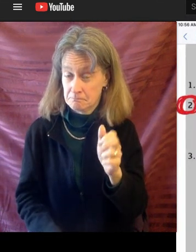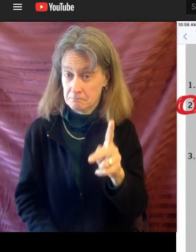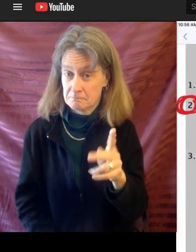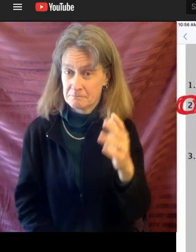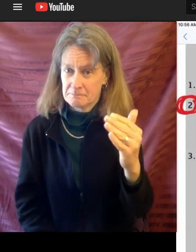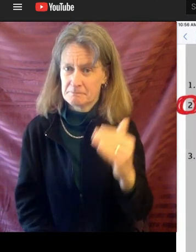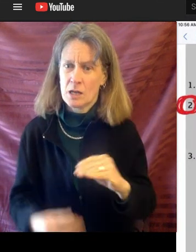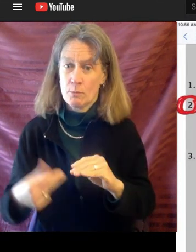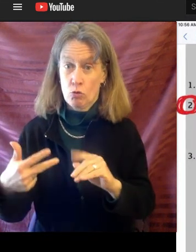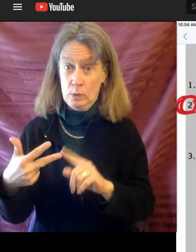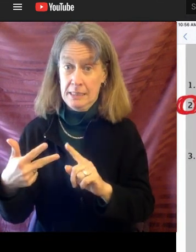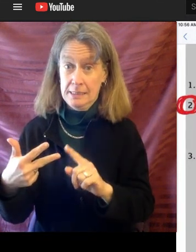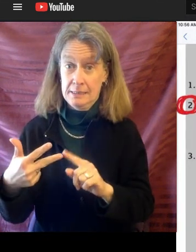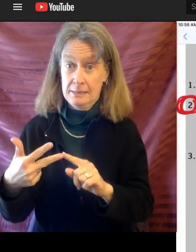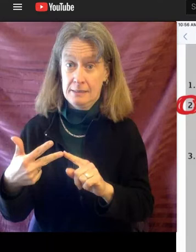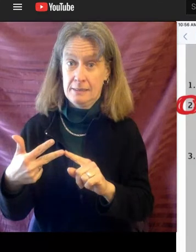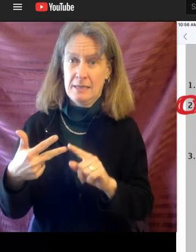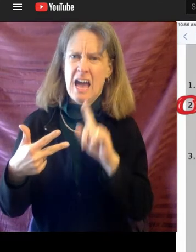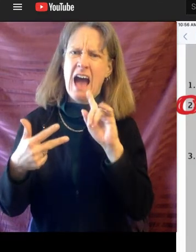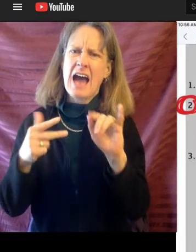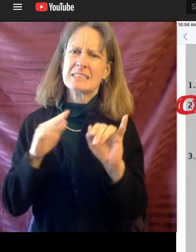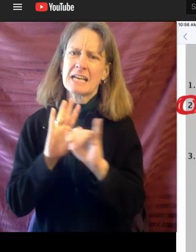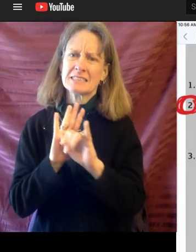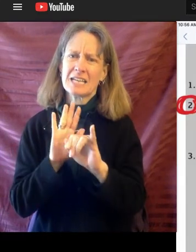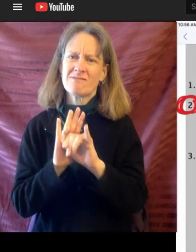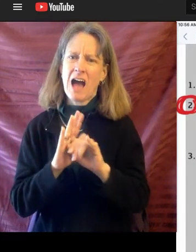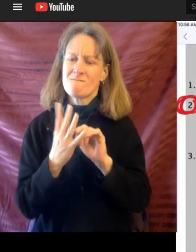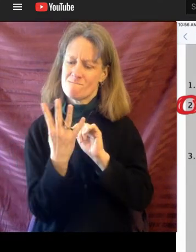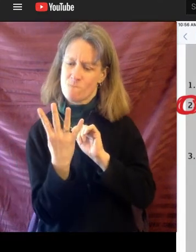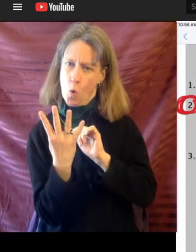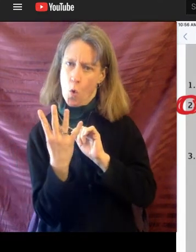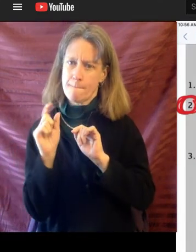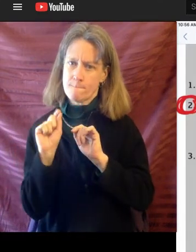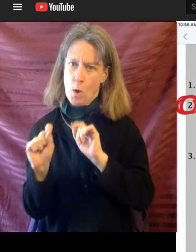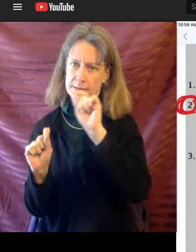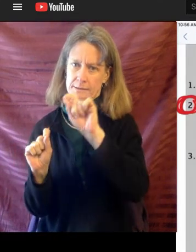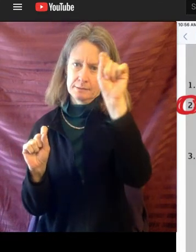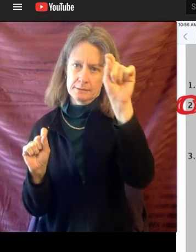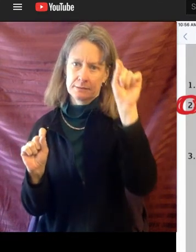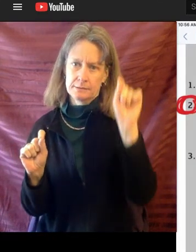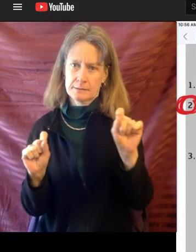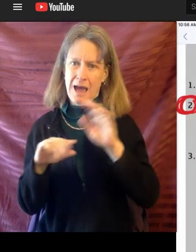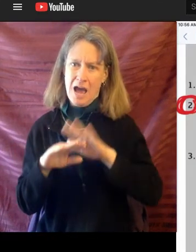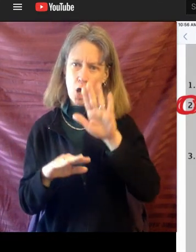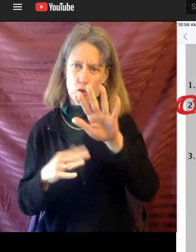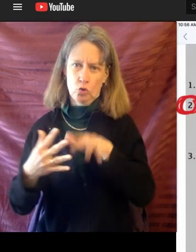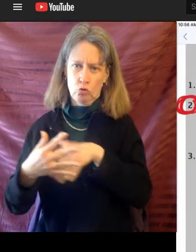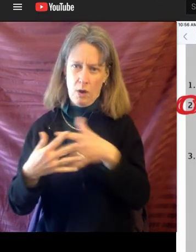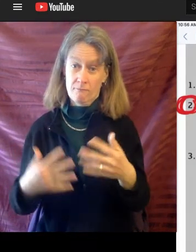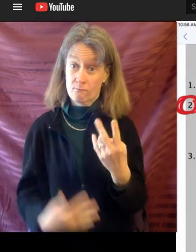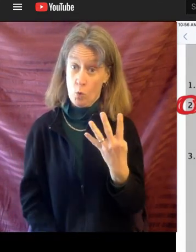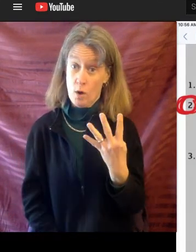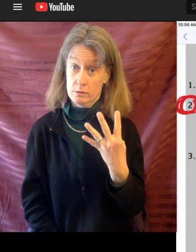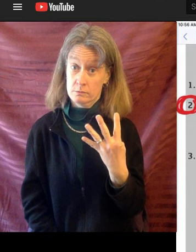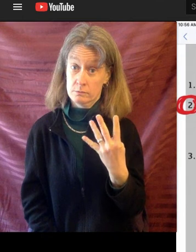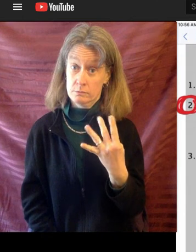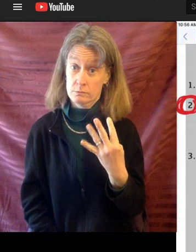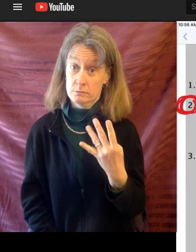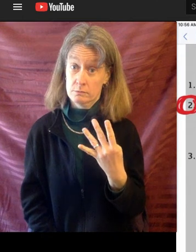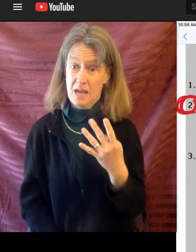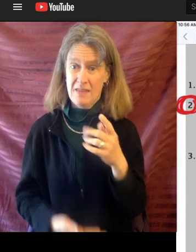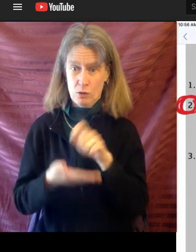Number 3 says, identify 4 points on your graph. Write them here.